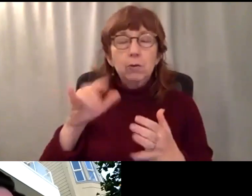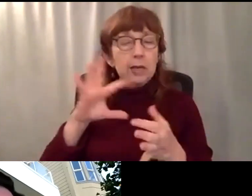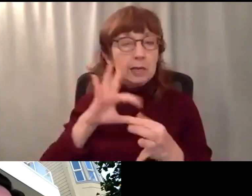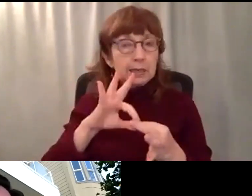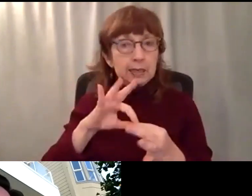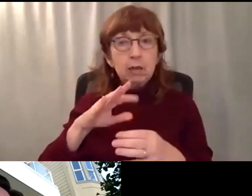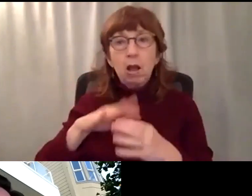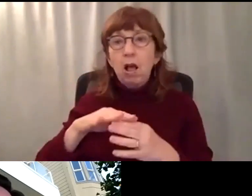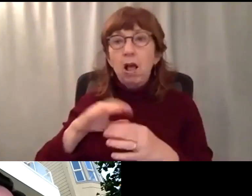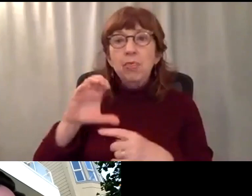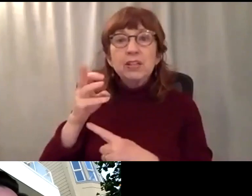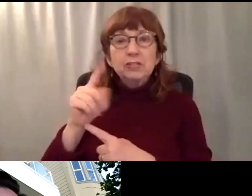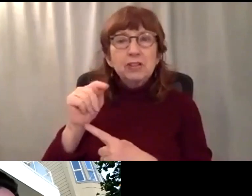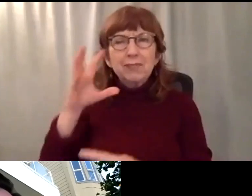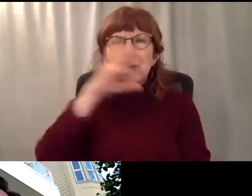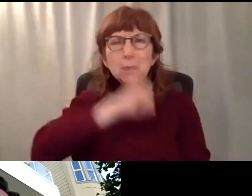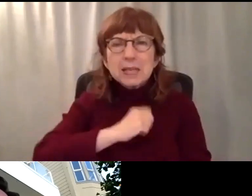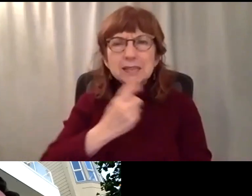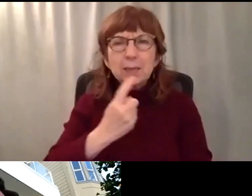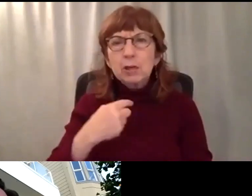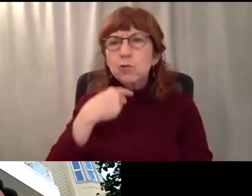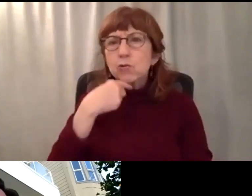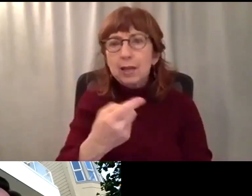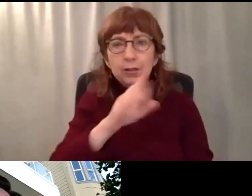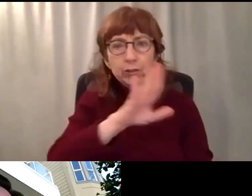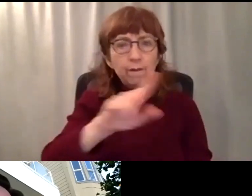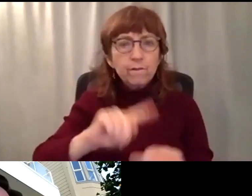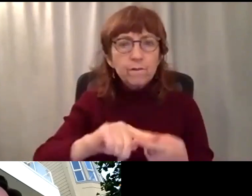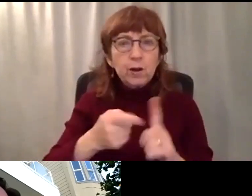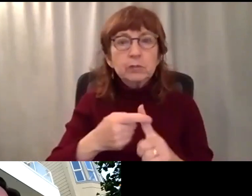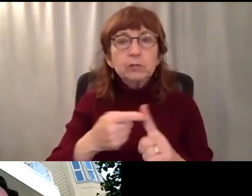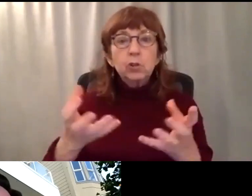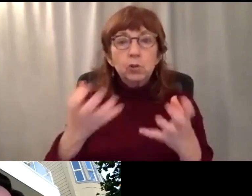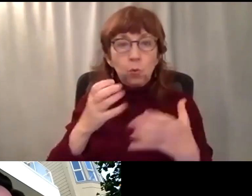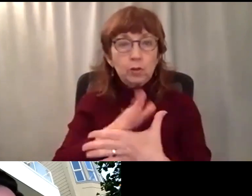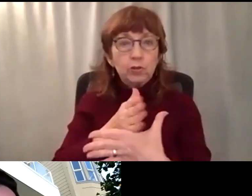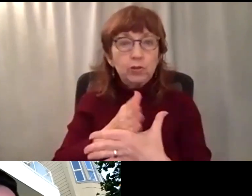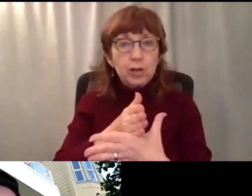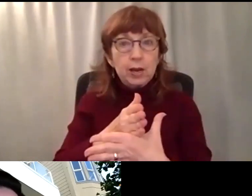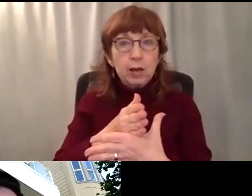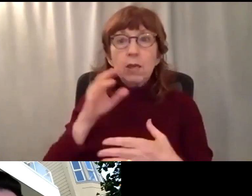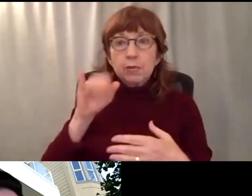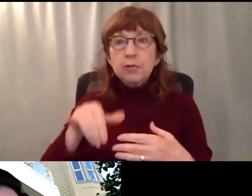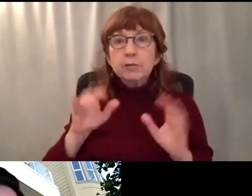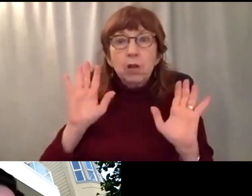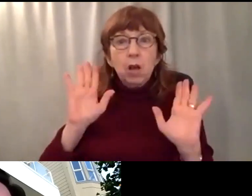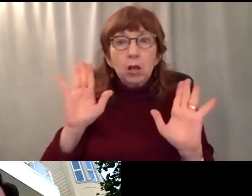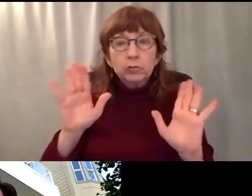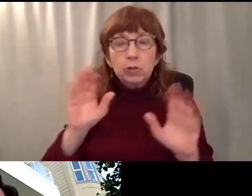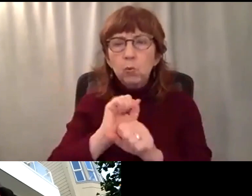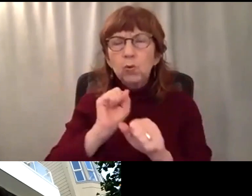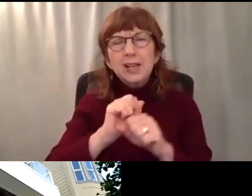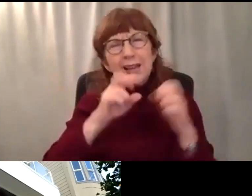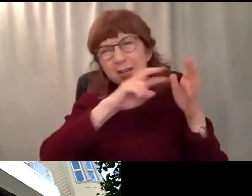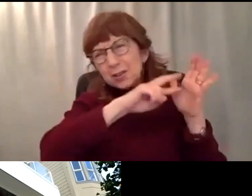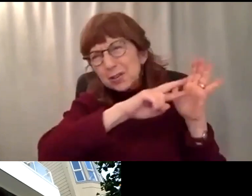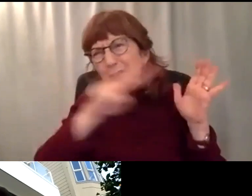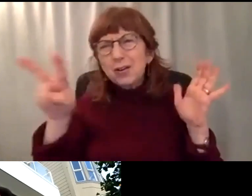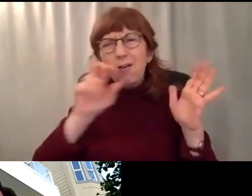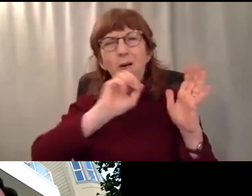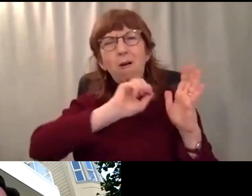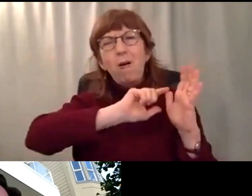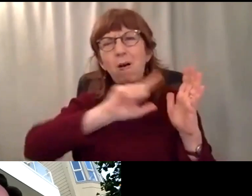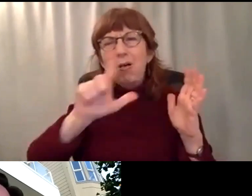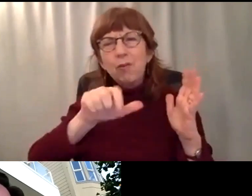missed anything tonight, or if you're telling a friend about it and you want to share this awesome work and check out the rest of the Queer